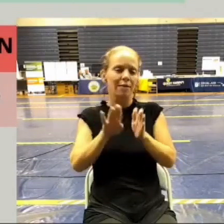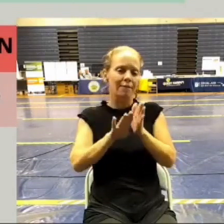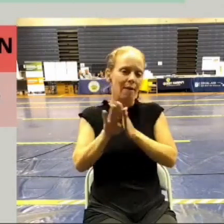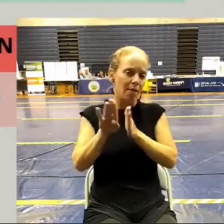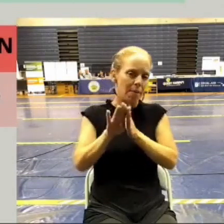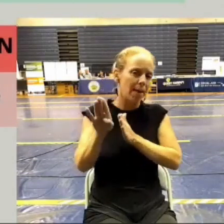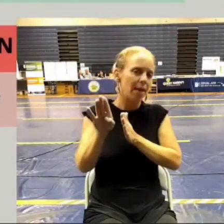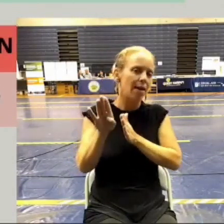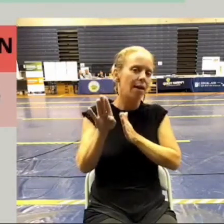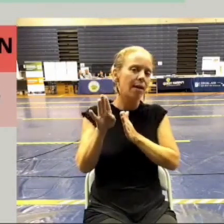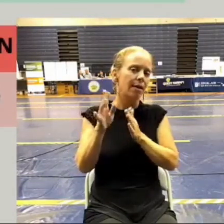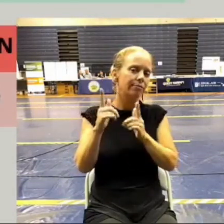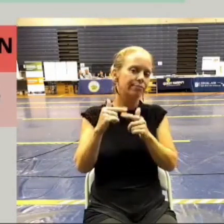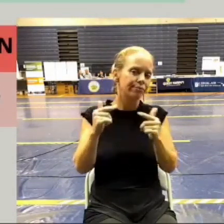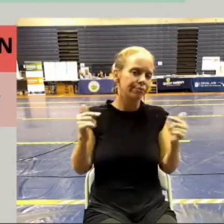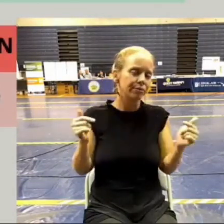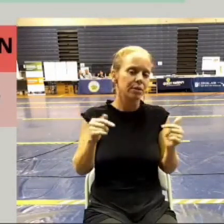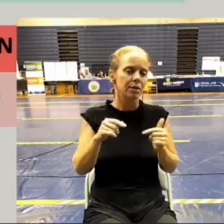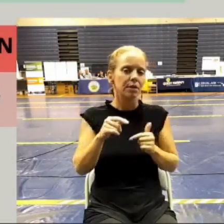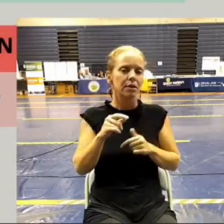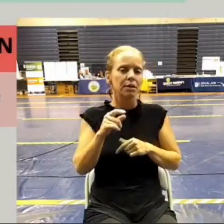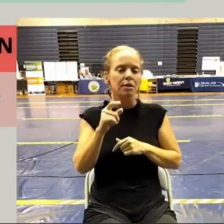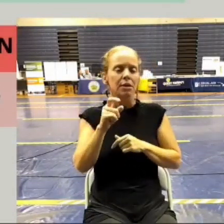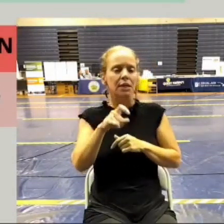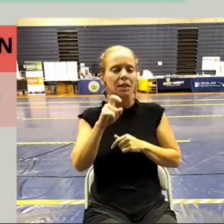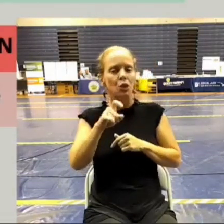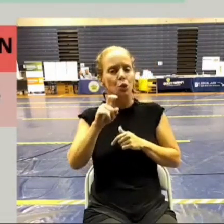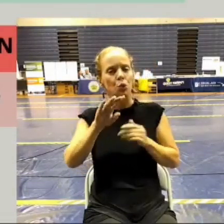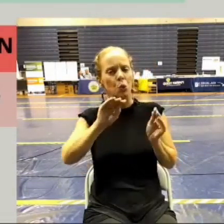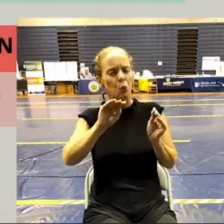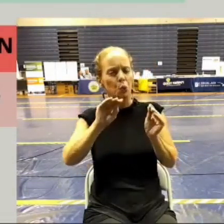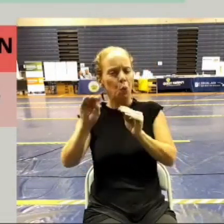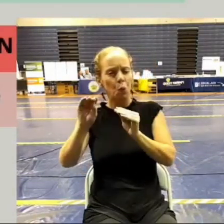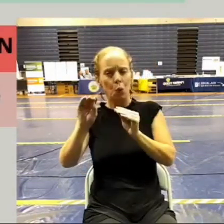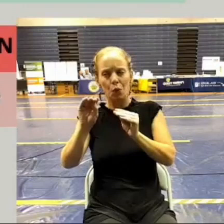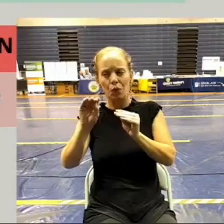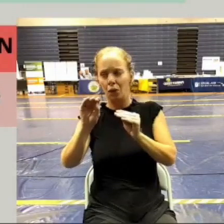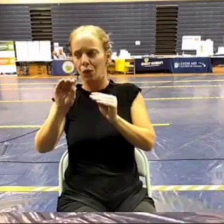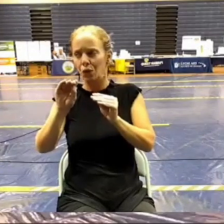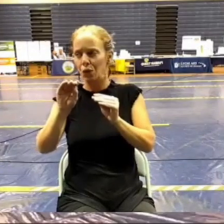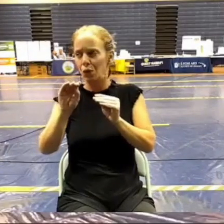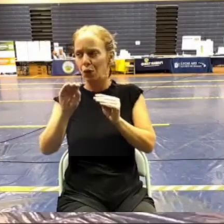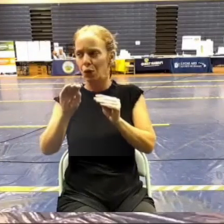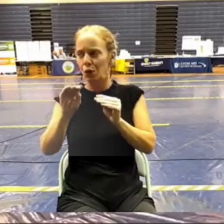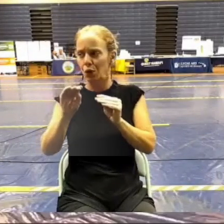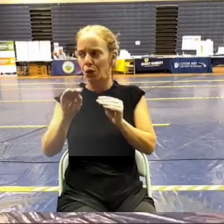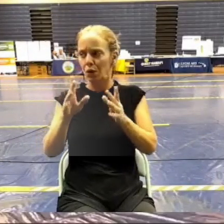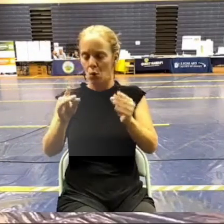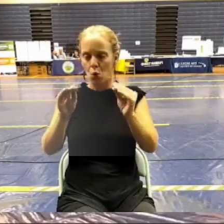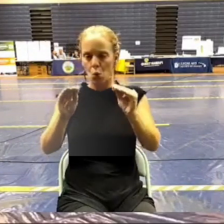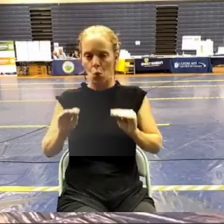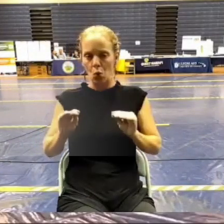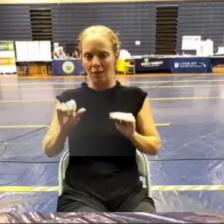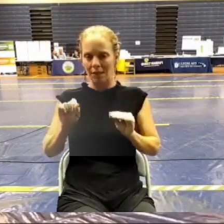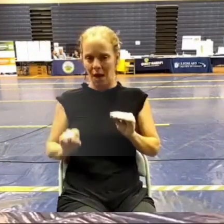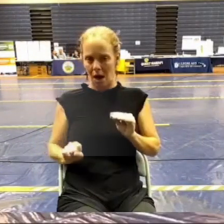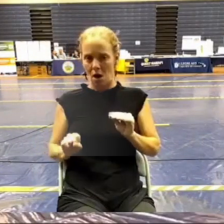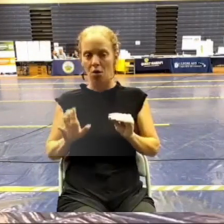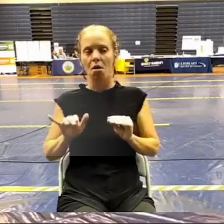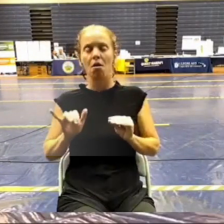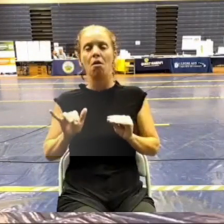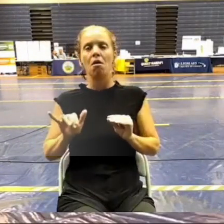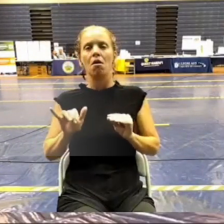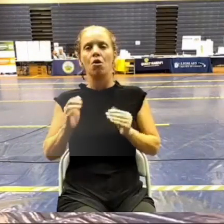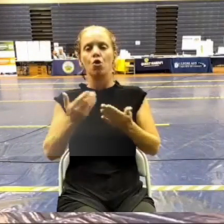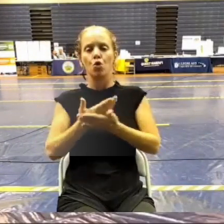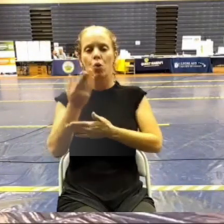development, etc. We need you to put it here where the reservoirs are. Well, that's new information